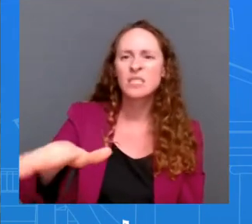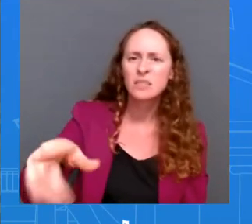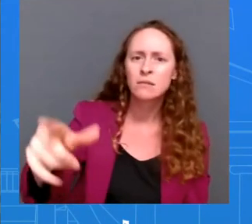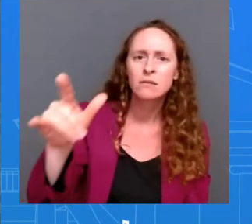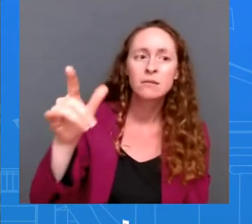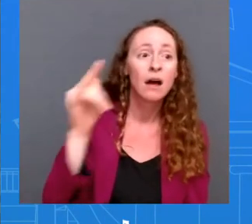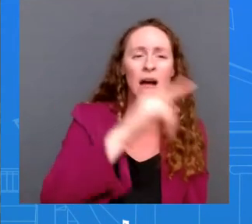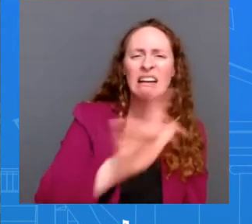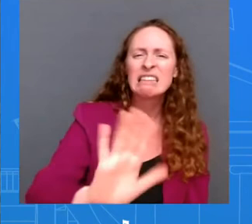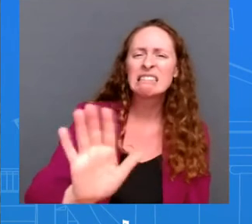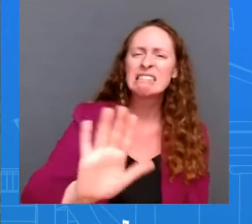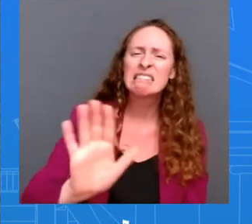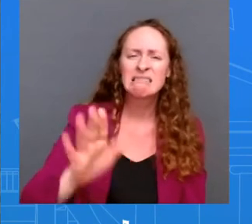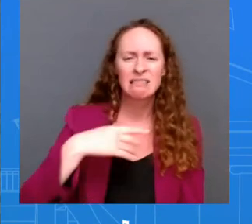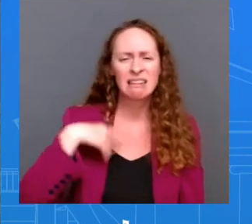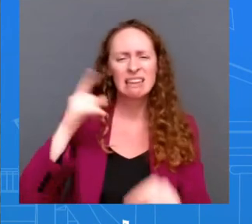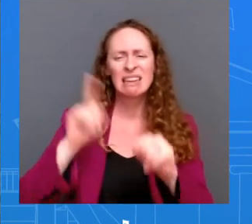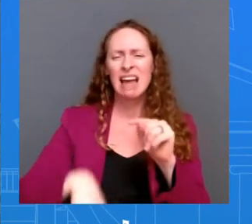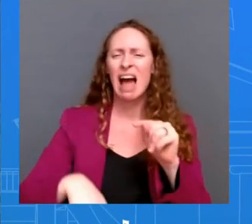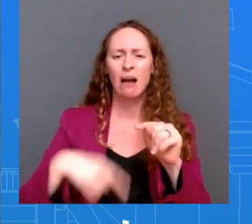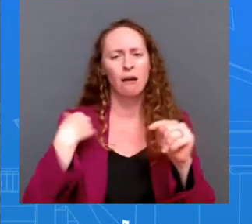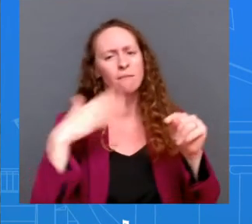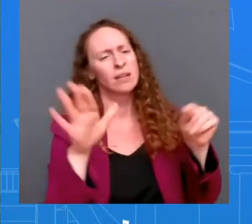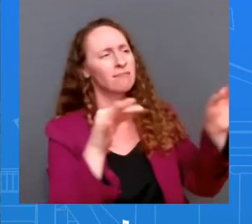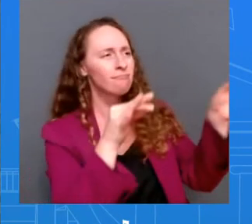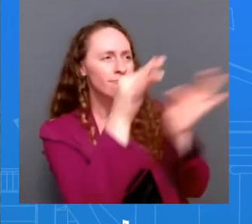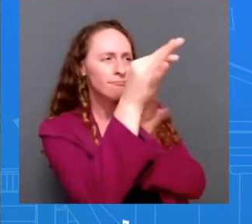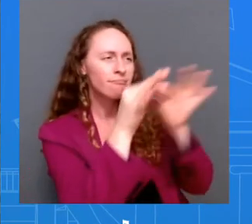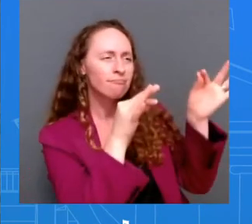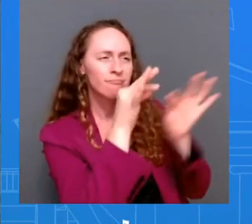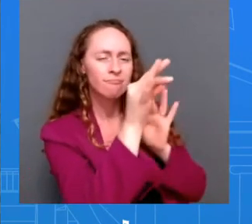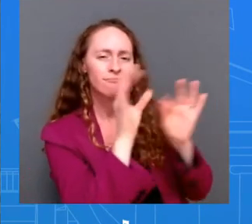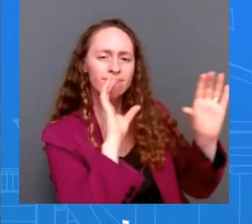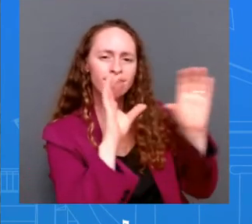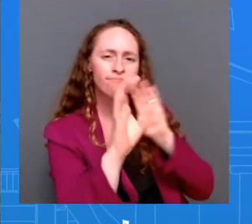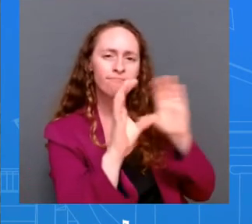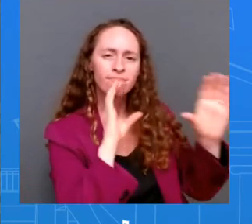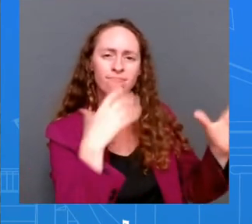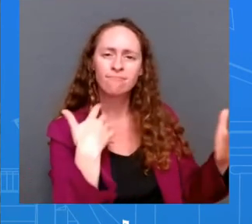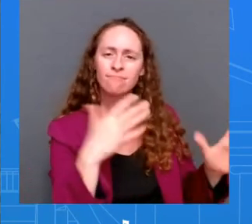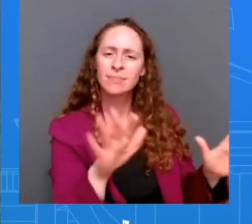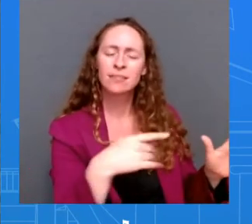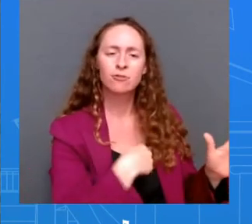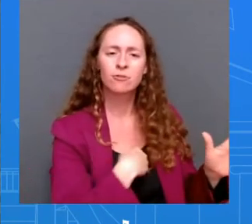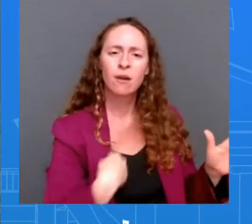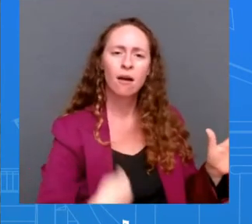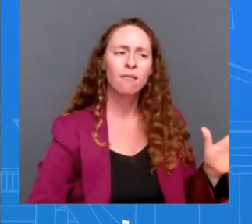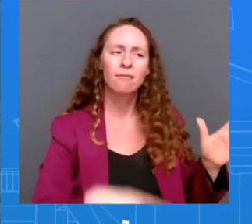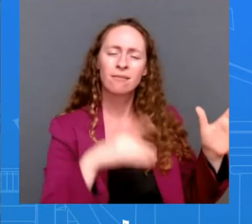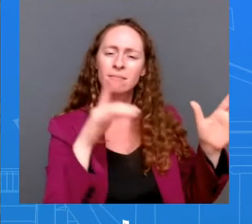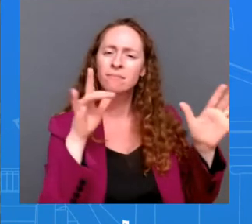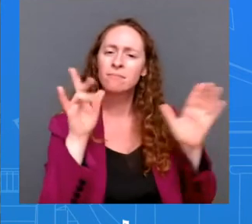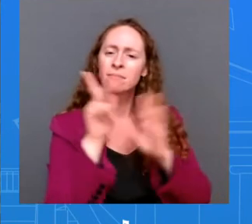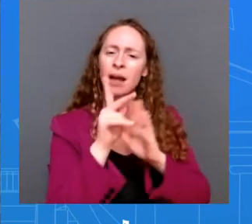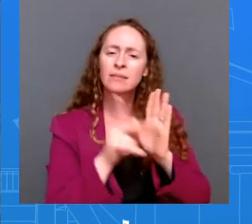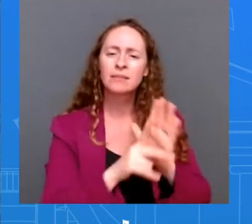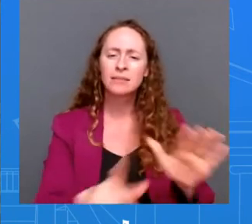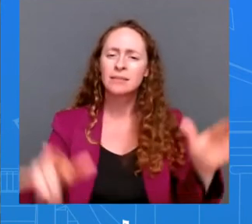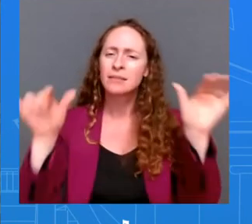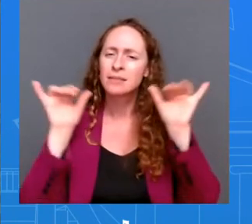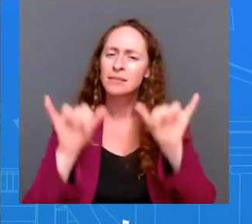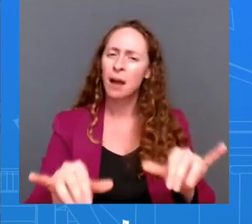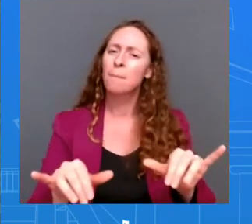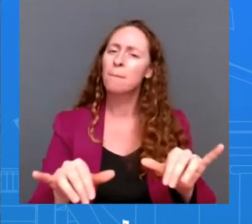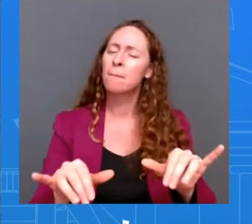said no policy changes at all. The one China policy stands. And the president, just a week ago